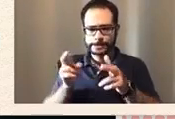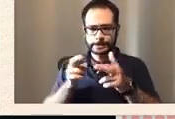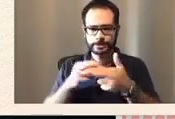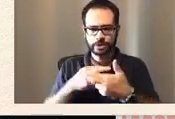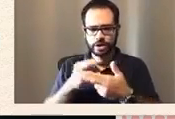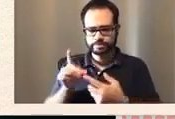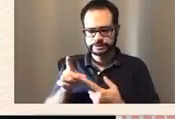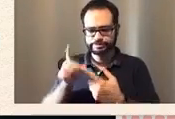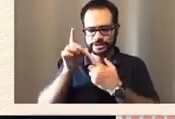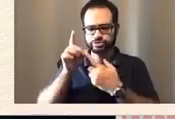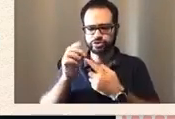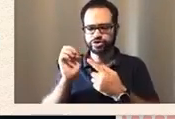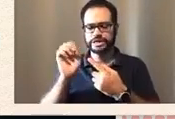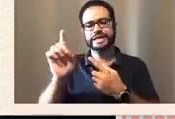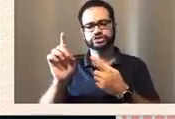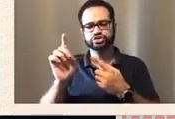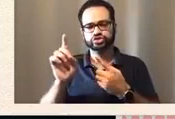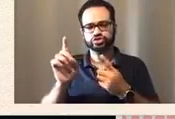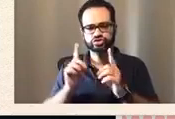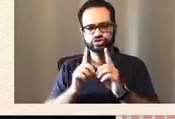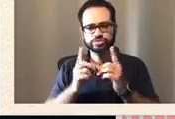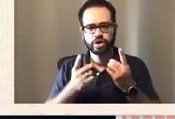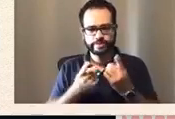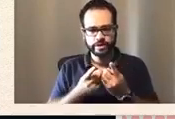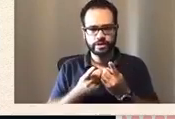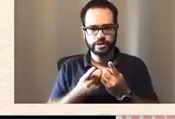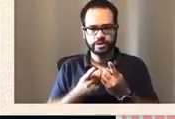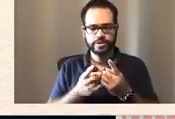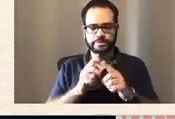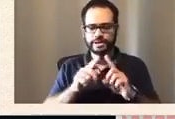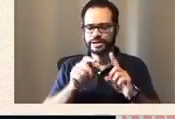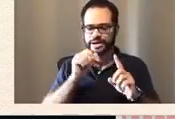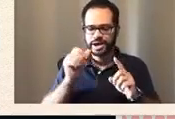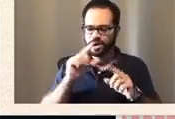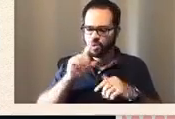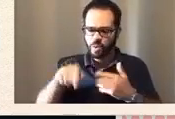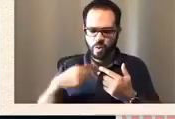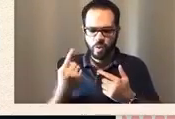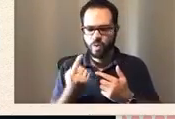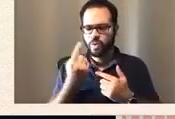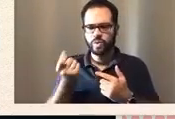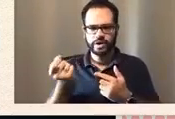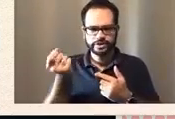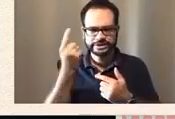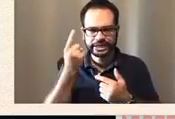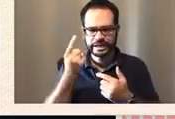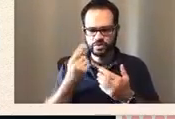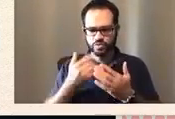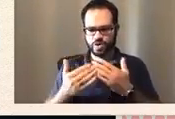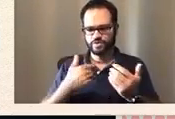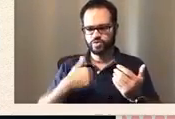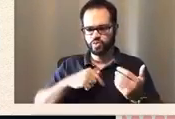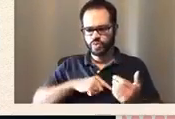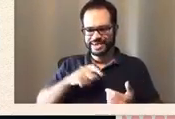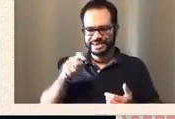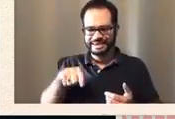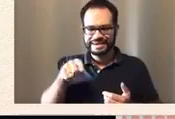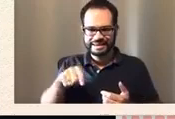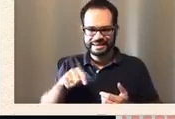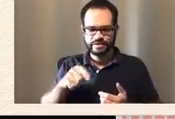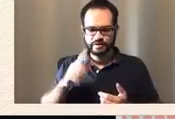department that didn't always understand what we needed as students with disabilities.